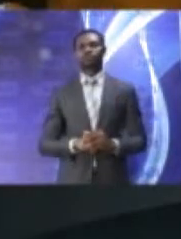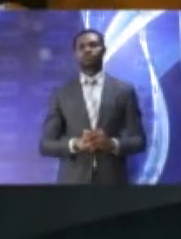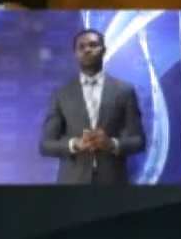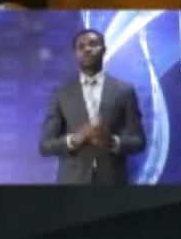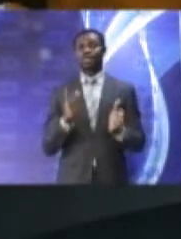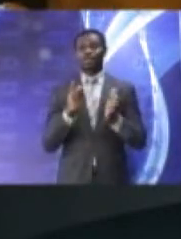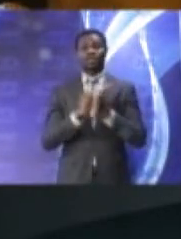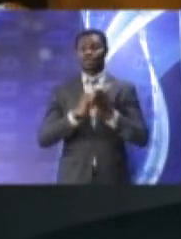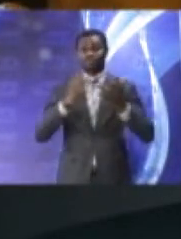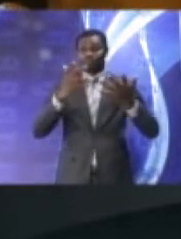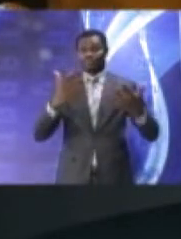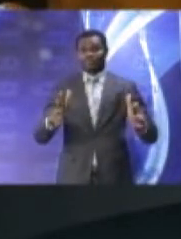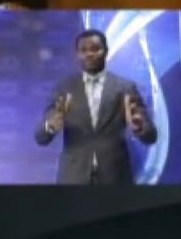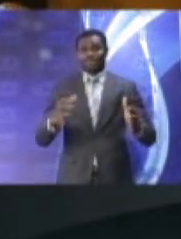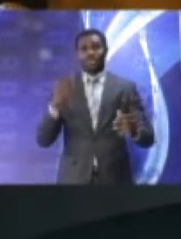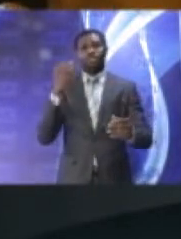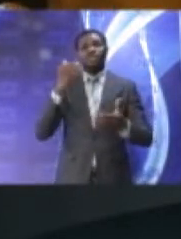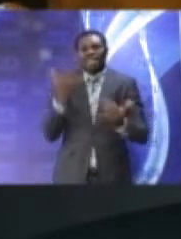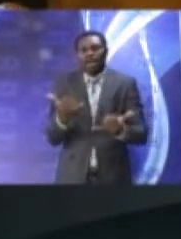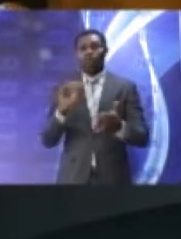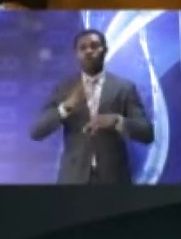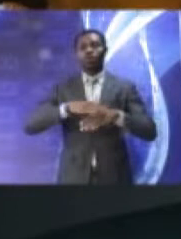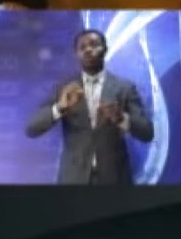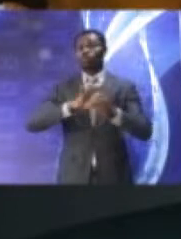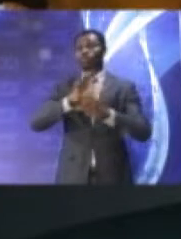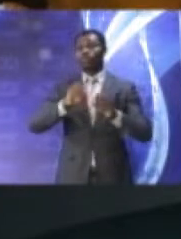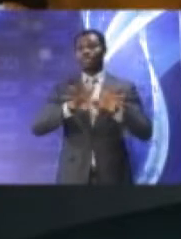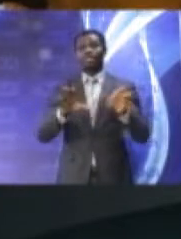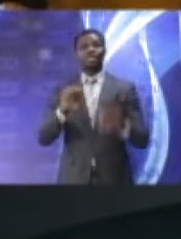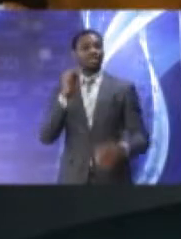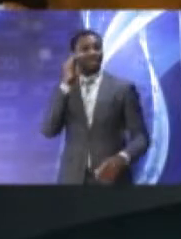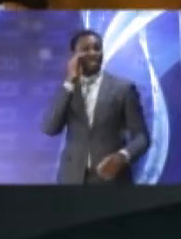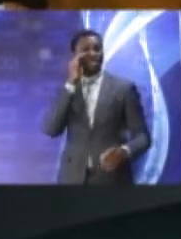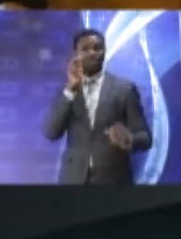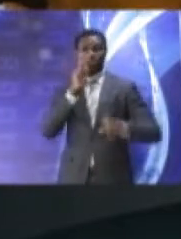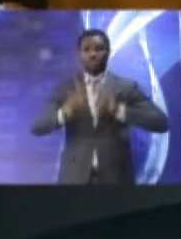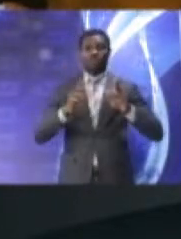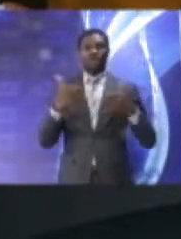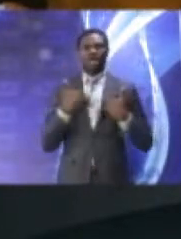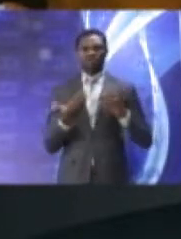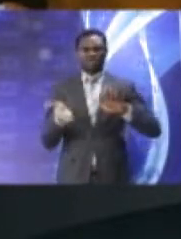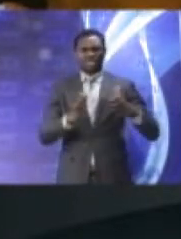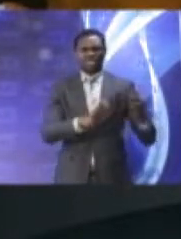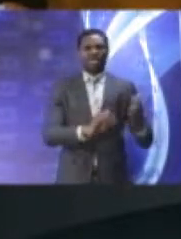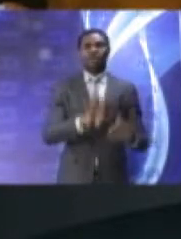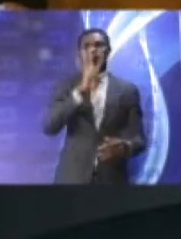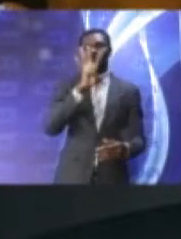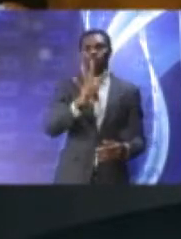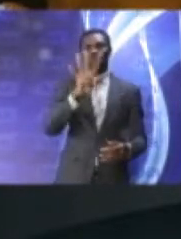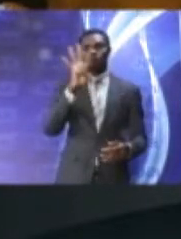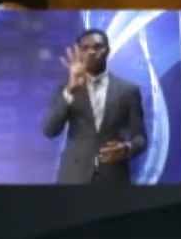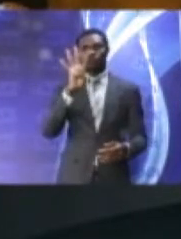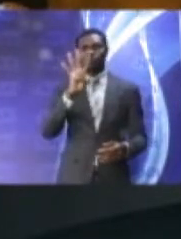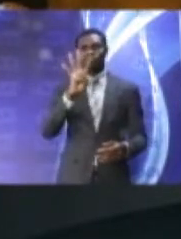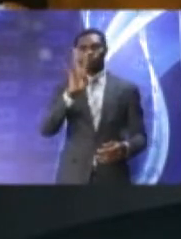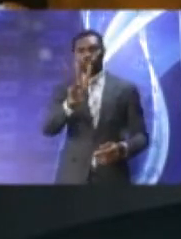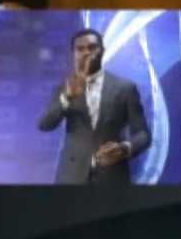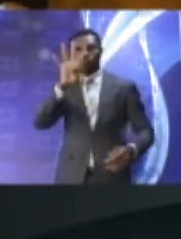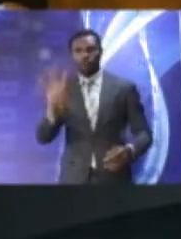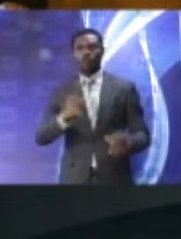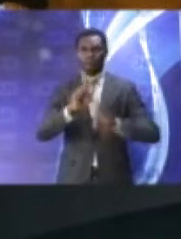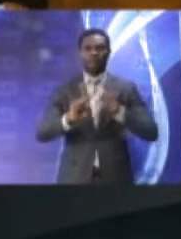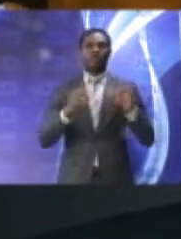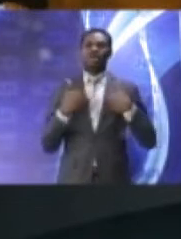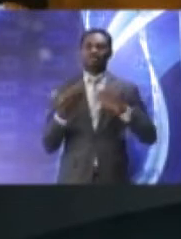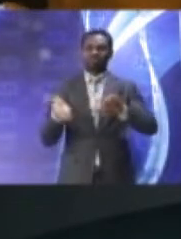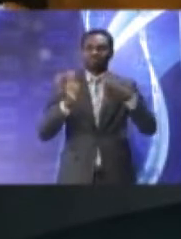let's go to update on COVID-19. Nigeria has lost a total of 424 persons to COVID-19 as